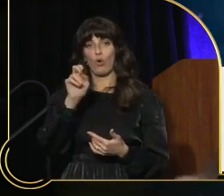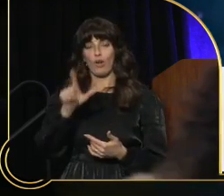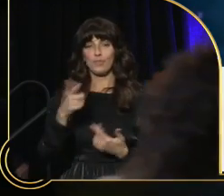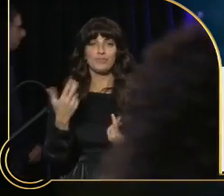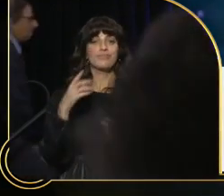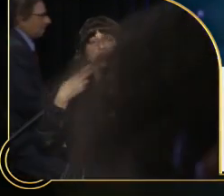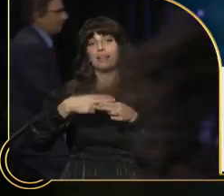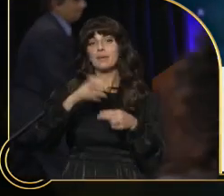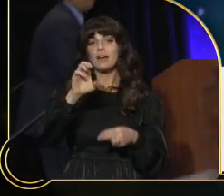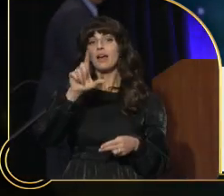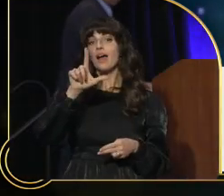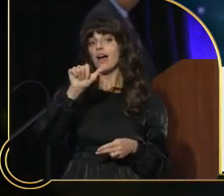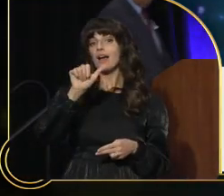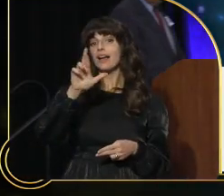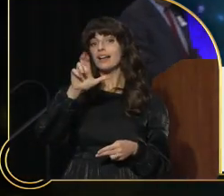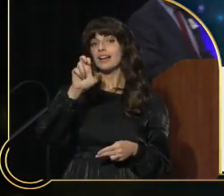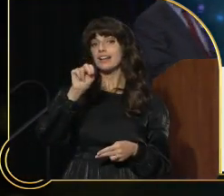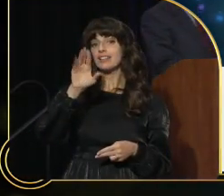Sundrum.